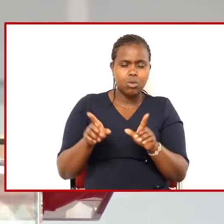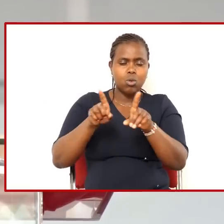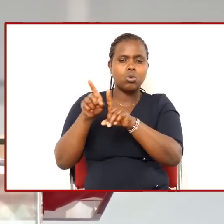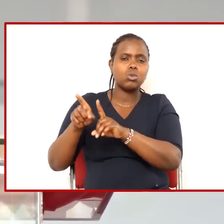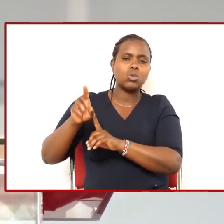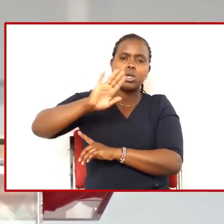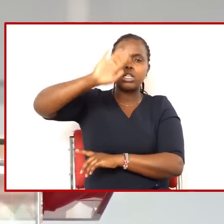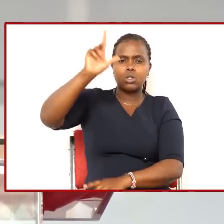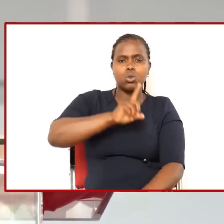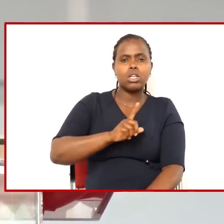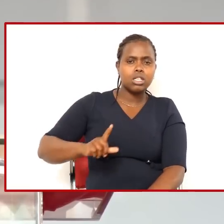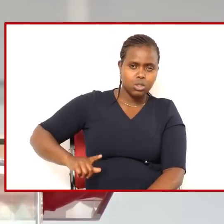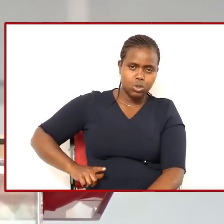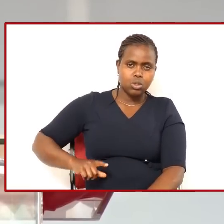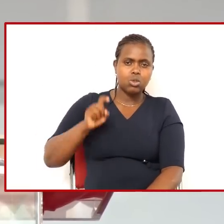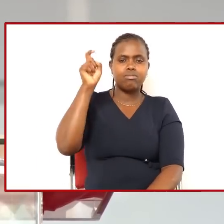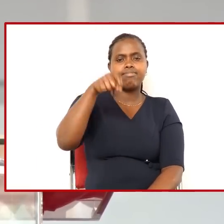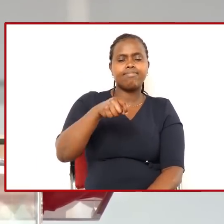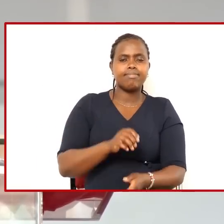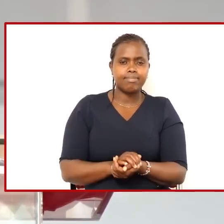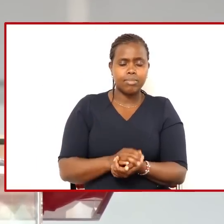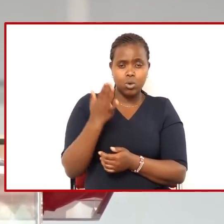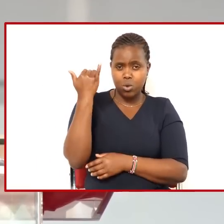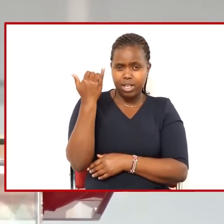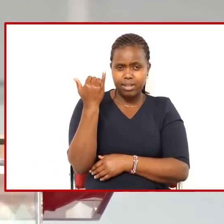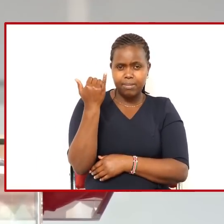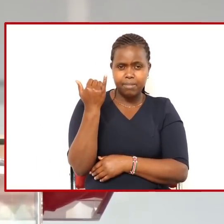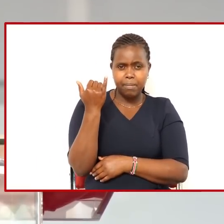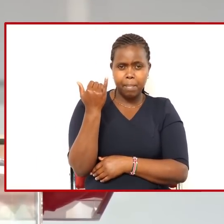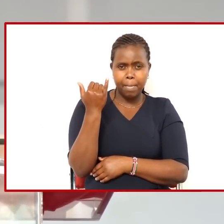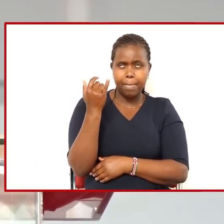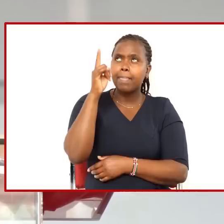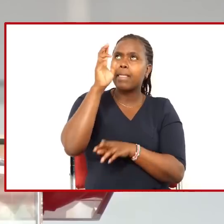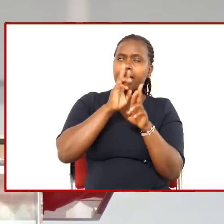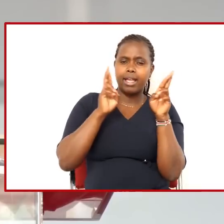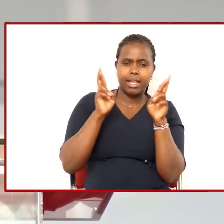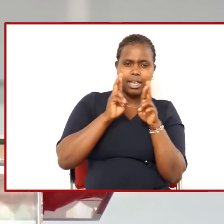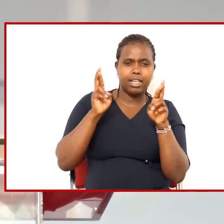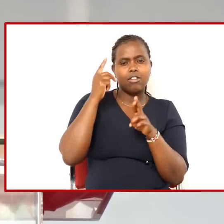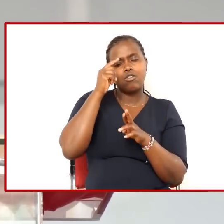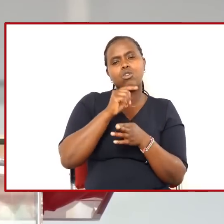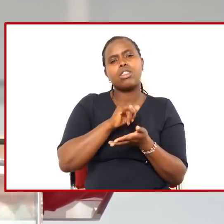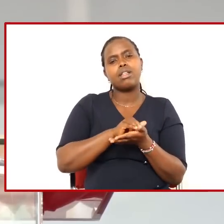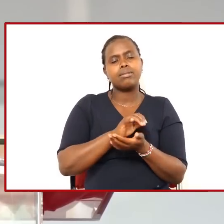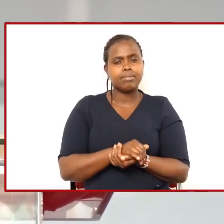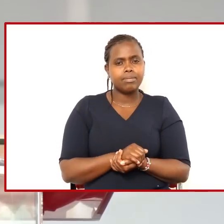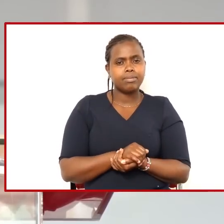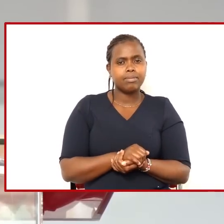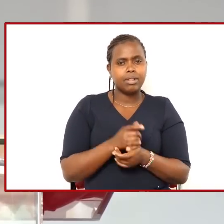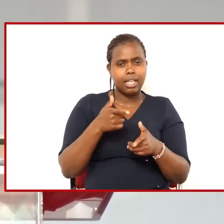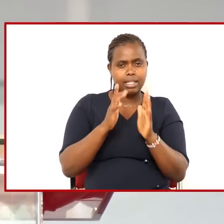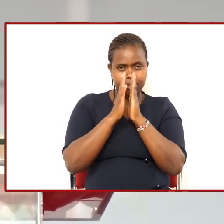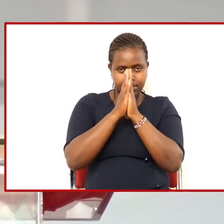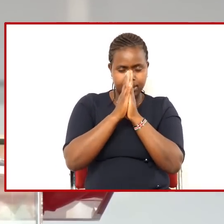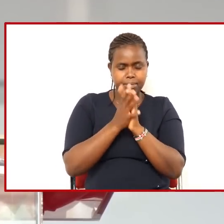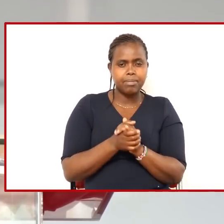and restoration that you need. Because he's ready to do that. Let us